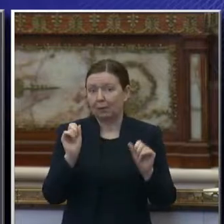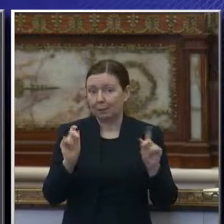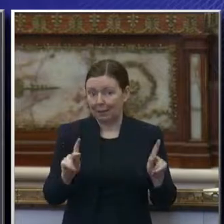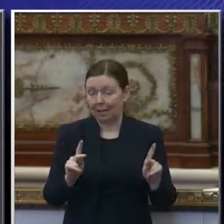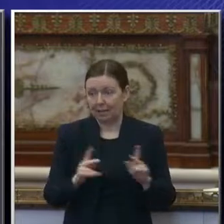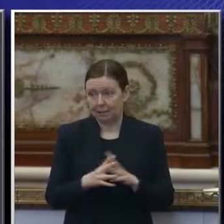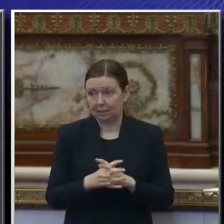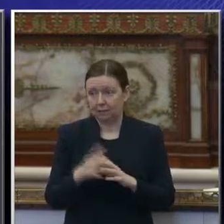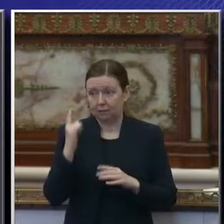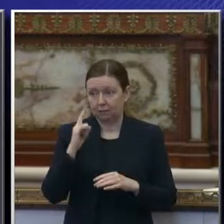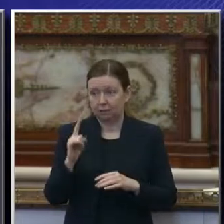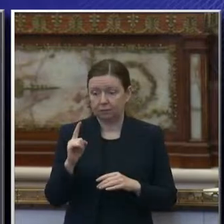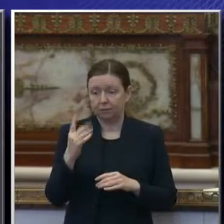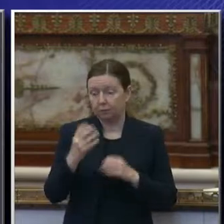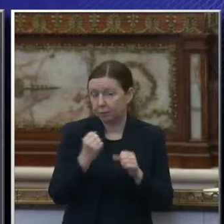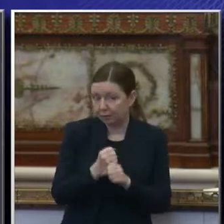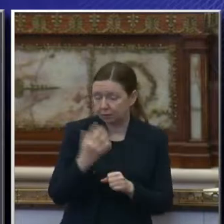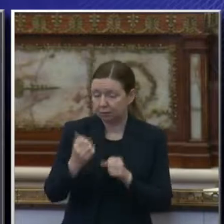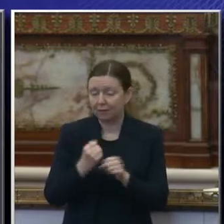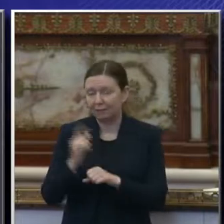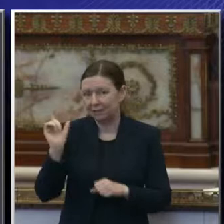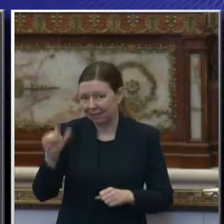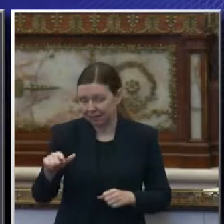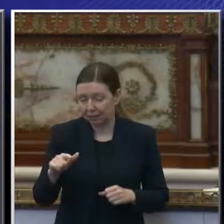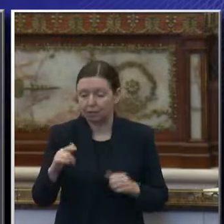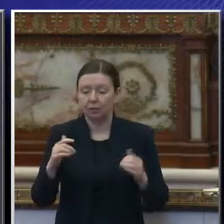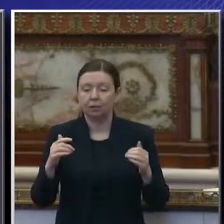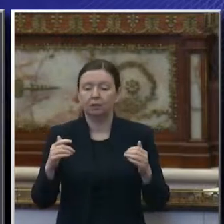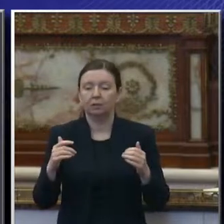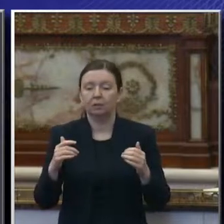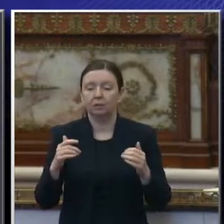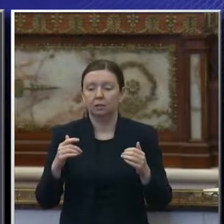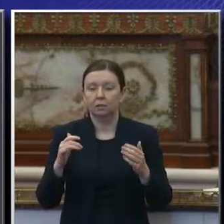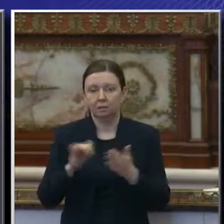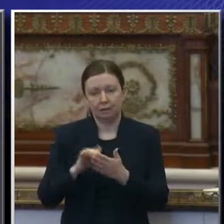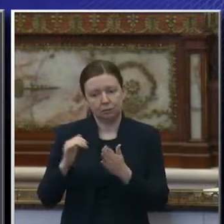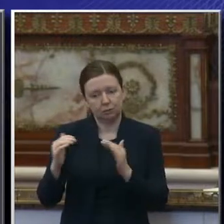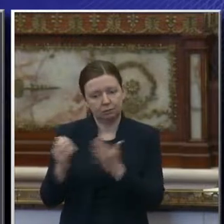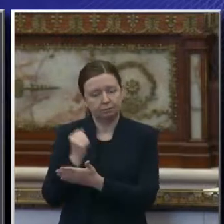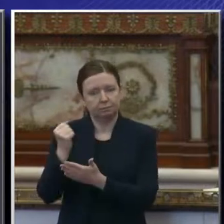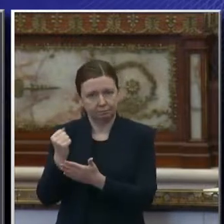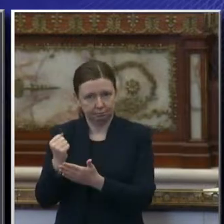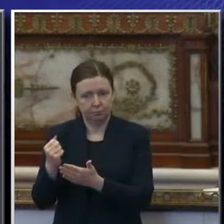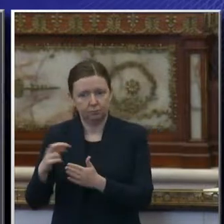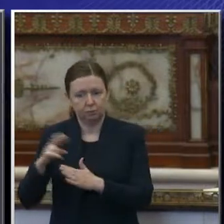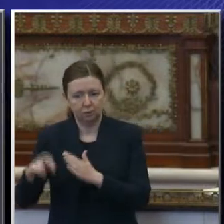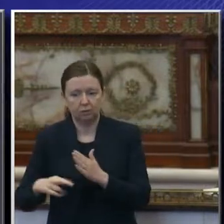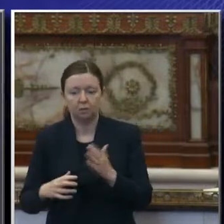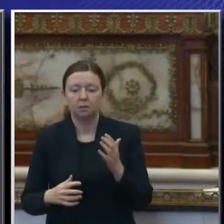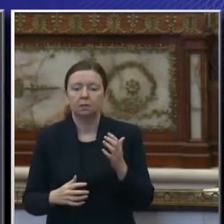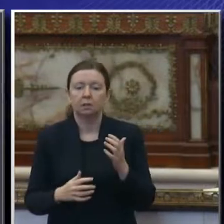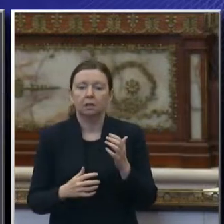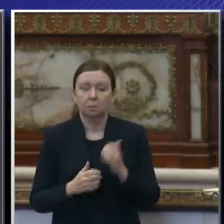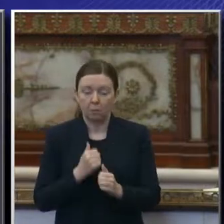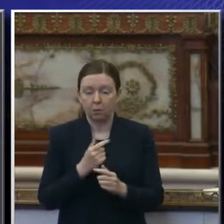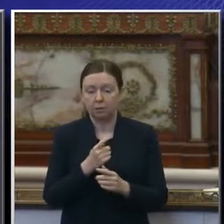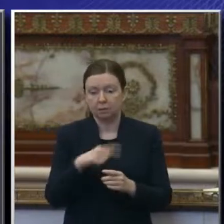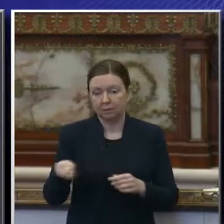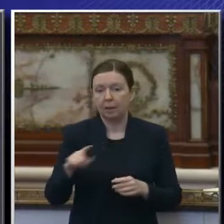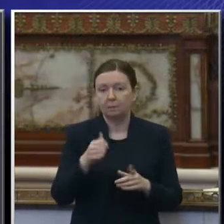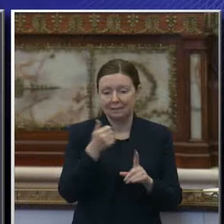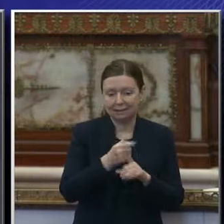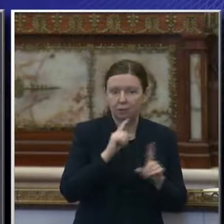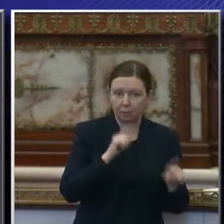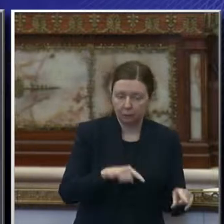it 4 years or 5 years later has yielded marginal results. Most of them self-reported in terms of jobs,